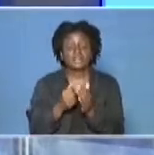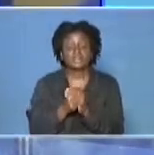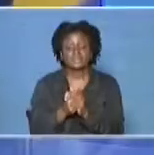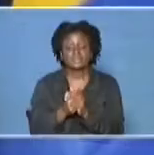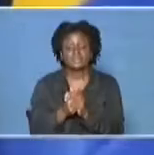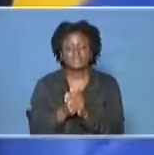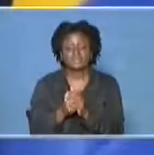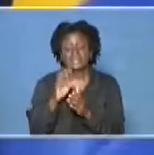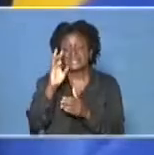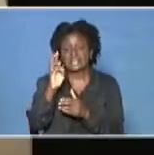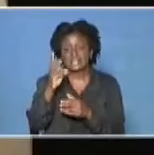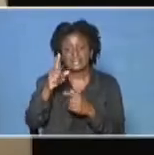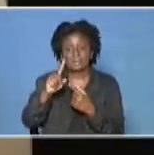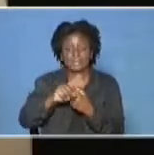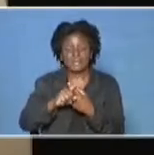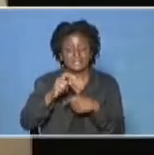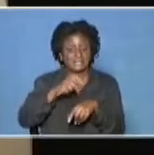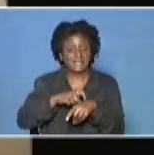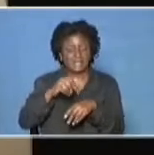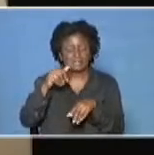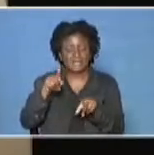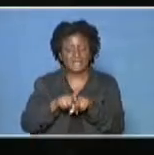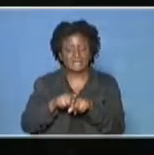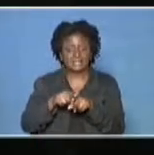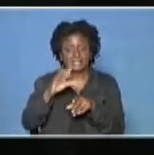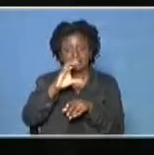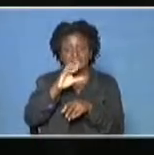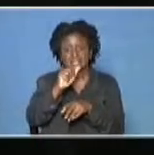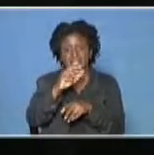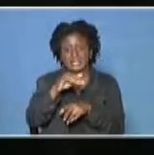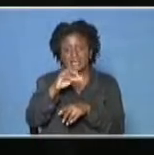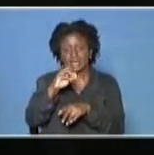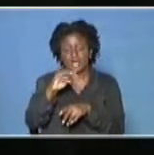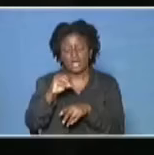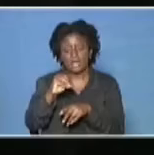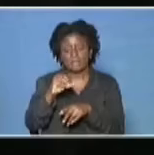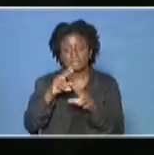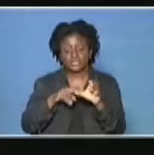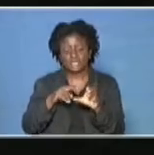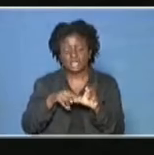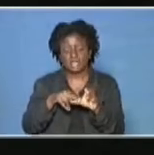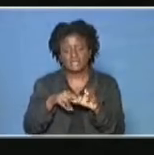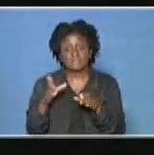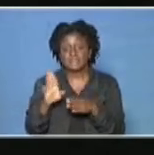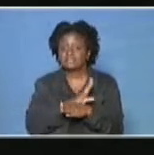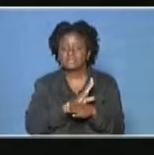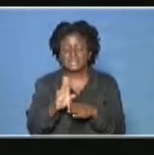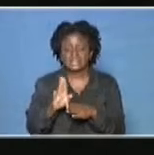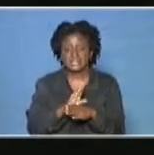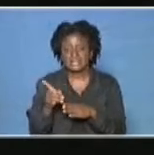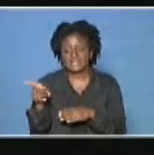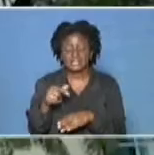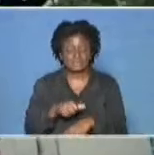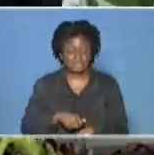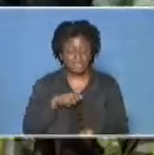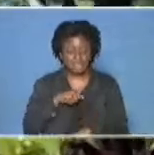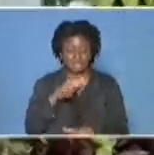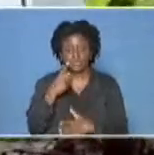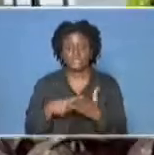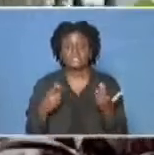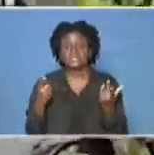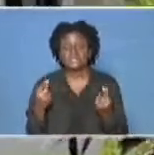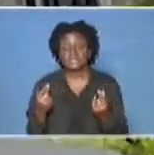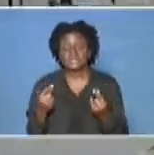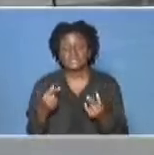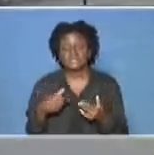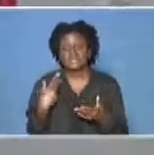His 6-month tenure as CARICOM chair has been intense, but Prime Minister the Honorable Philip Davis is proud of what he has accomplished, having laid the foundation